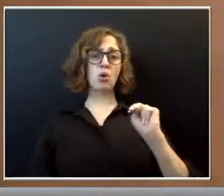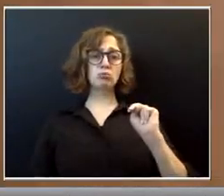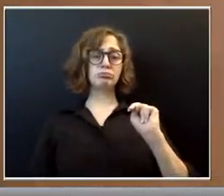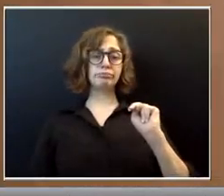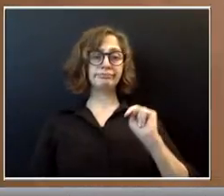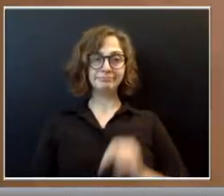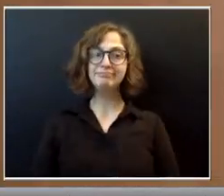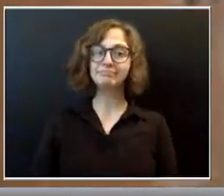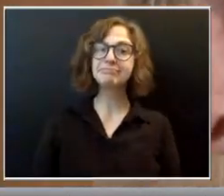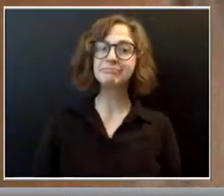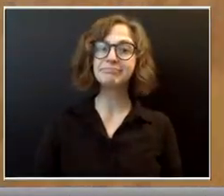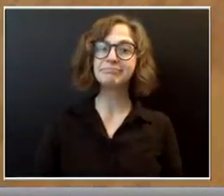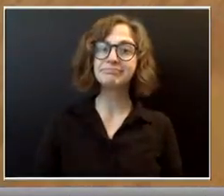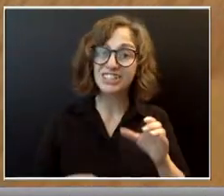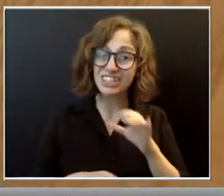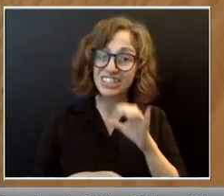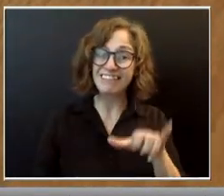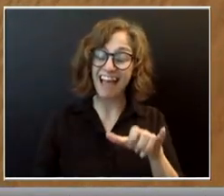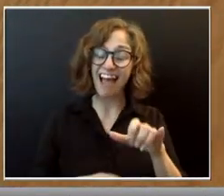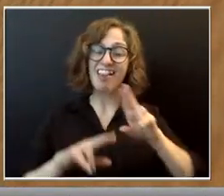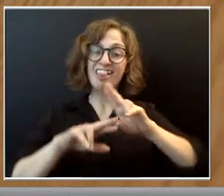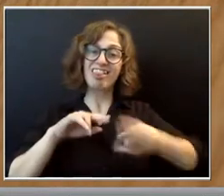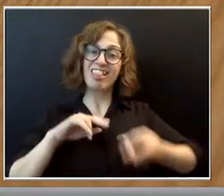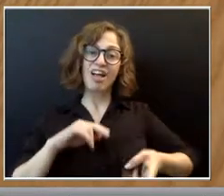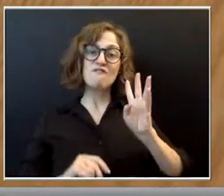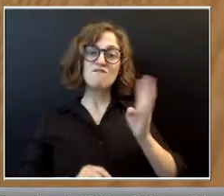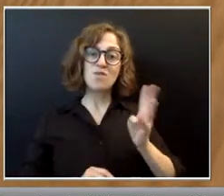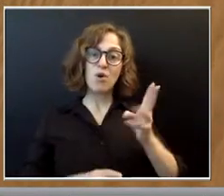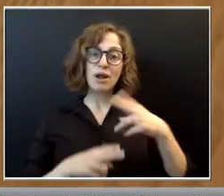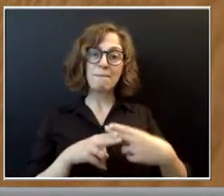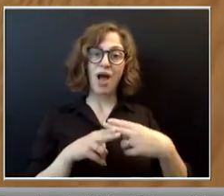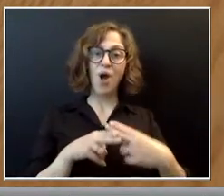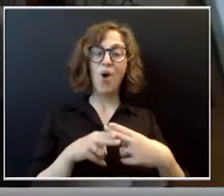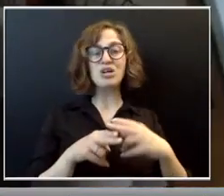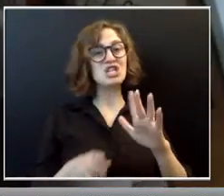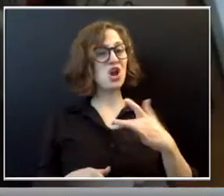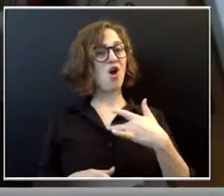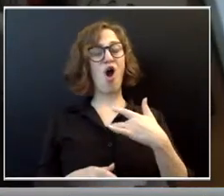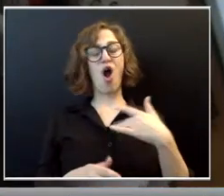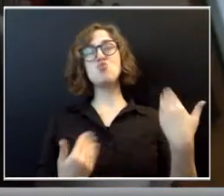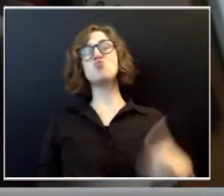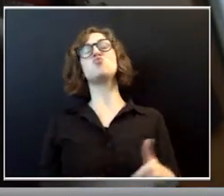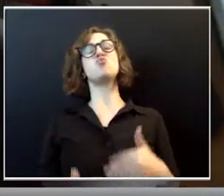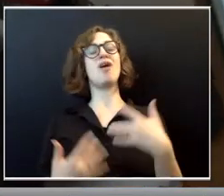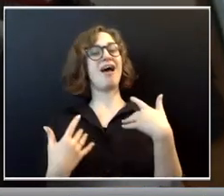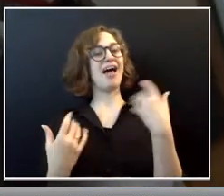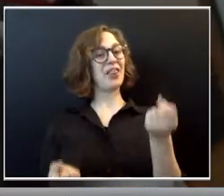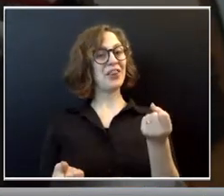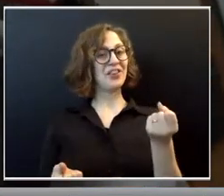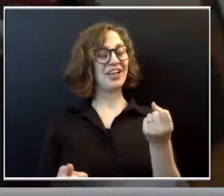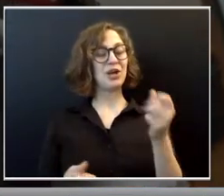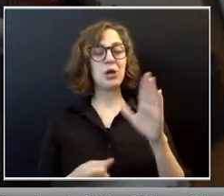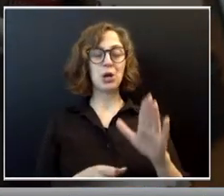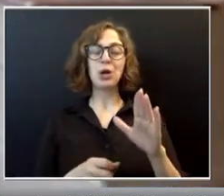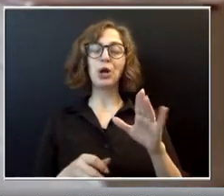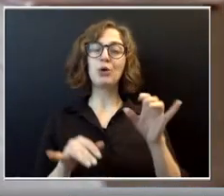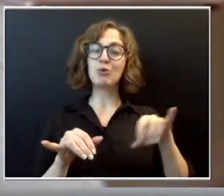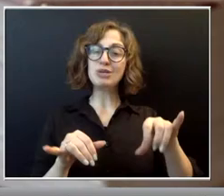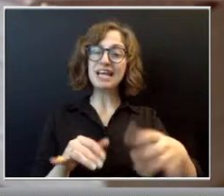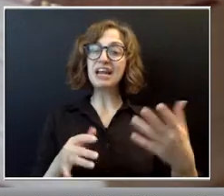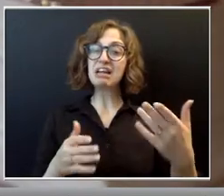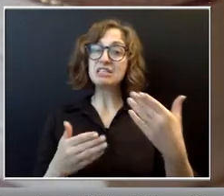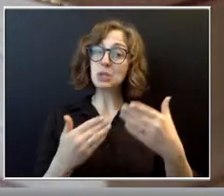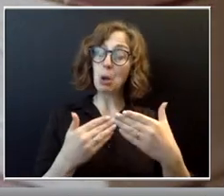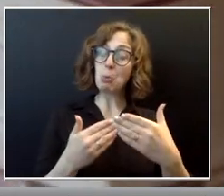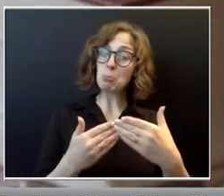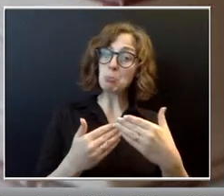40 pounds and her heart is healthier than it's been in decades. Her routine is so manageable, in fact, Jan